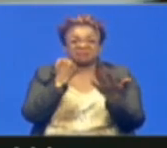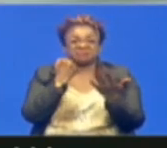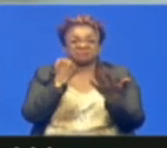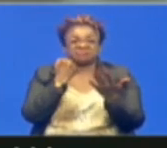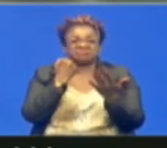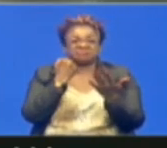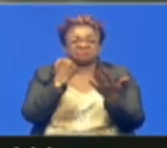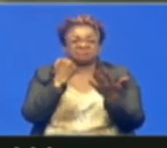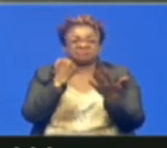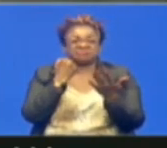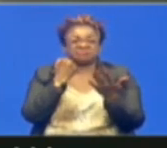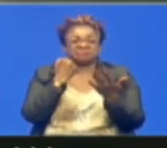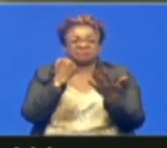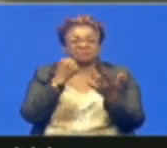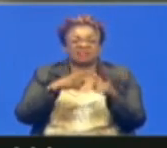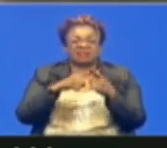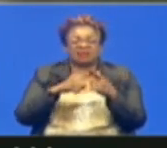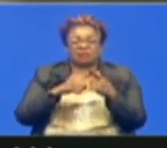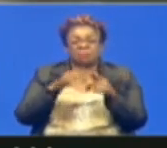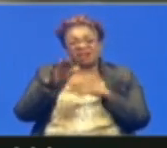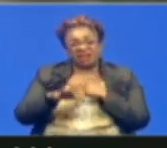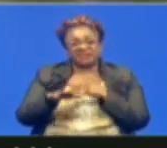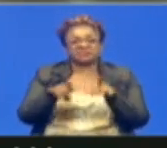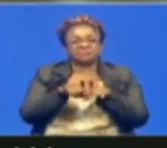akanidunga, akanikata mguu,